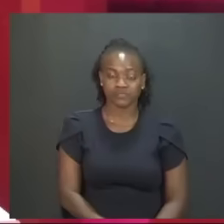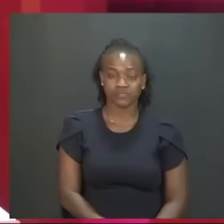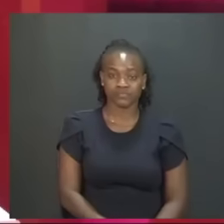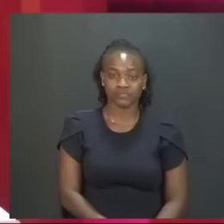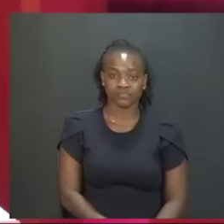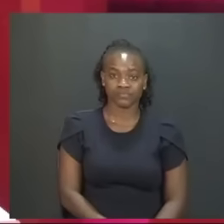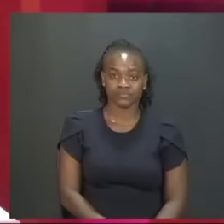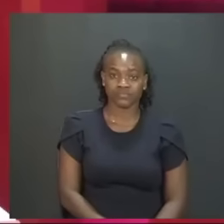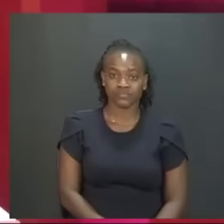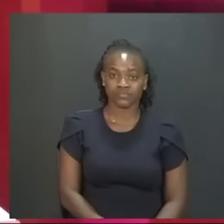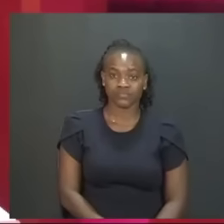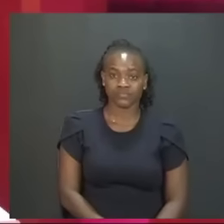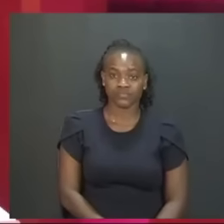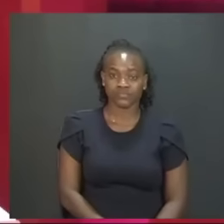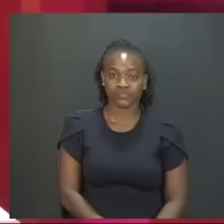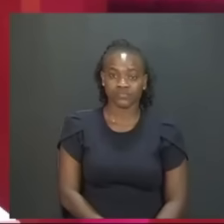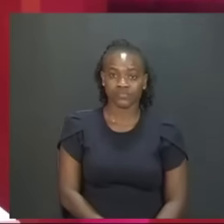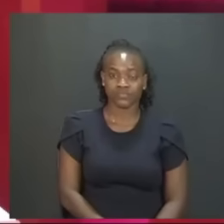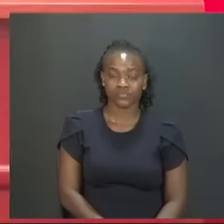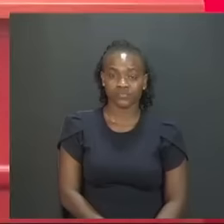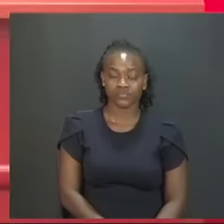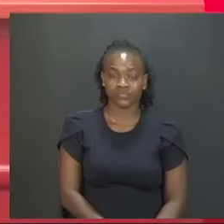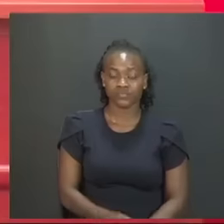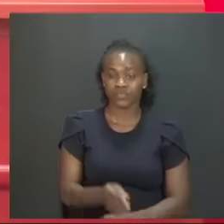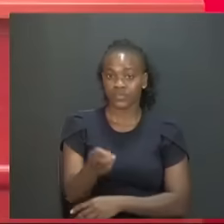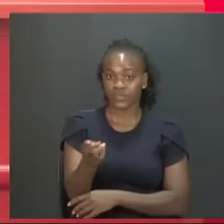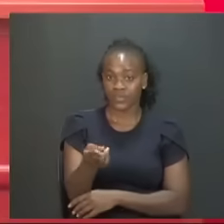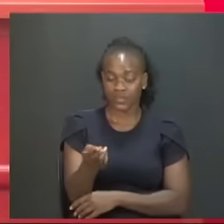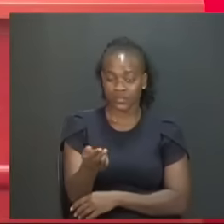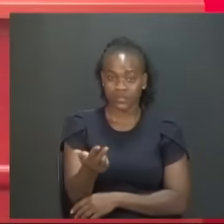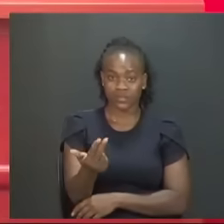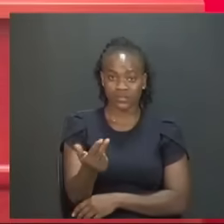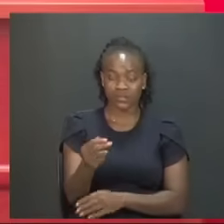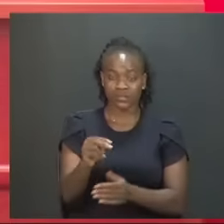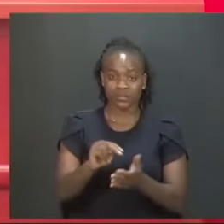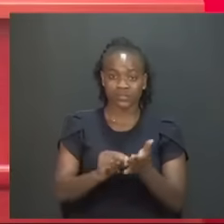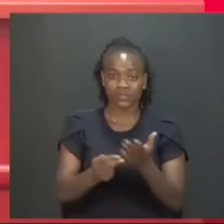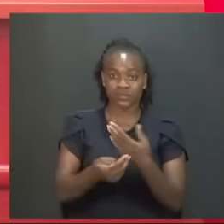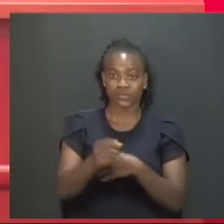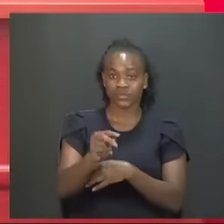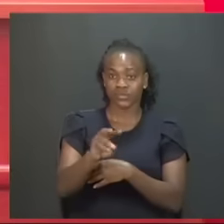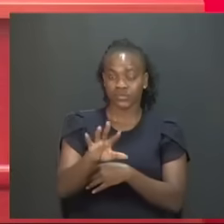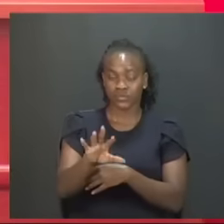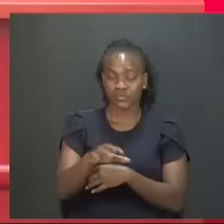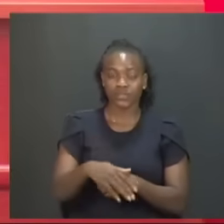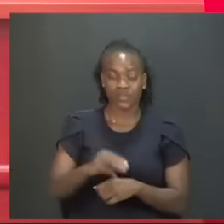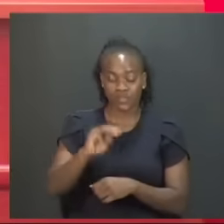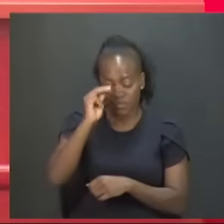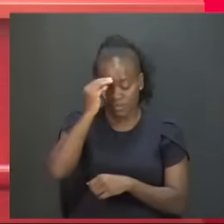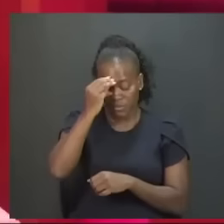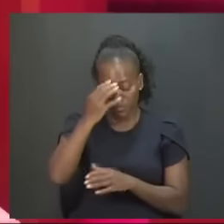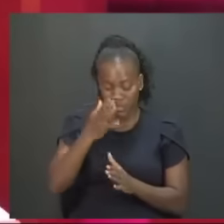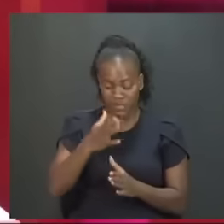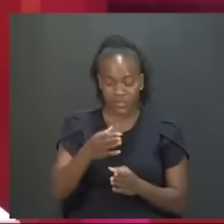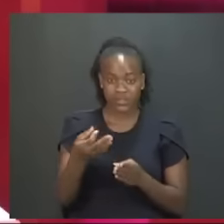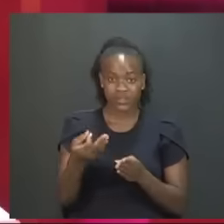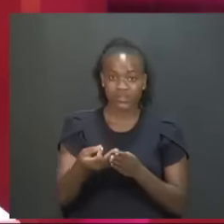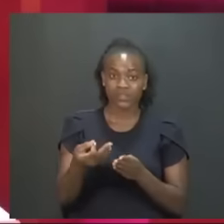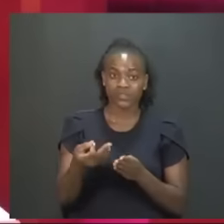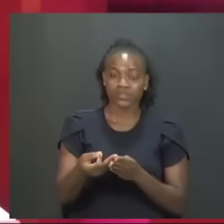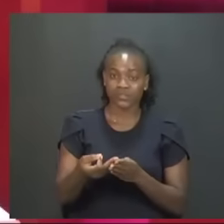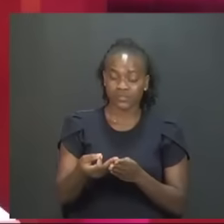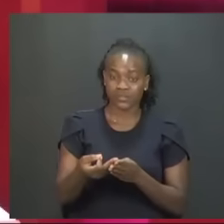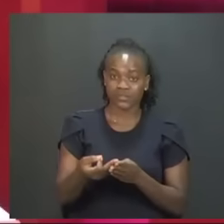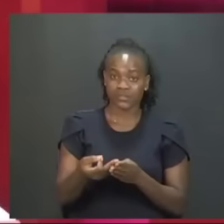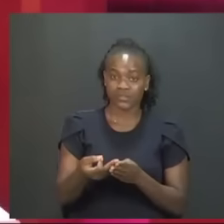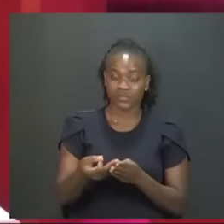Mr. Speaker, on Thursday, 13th November 2025, the Minister responsible for Finance, on